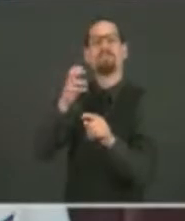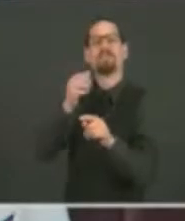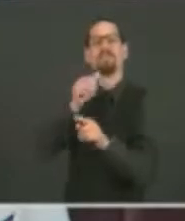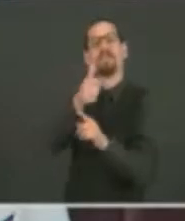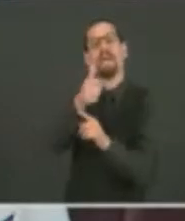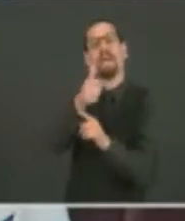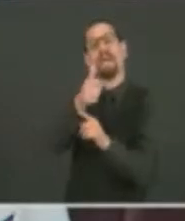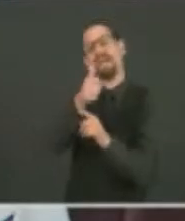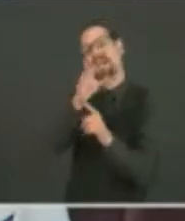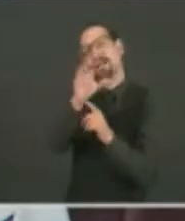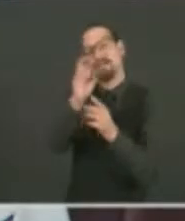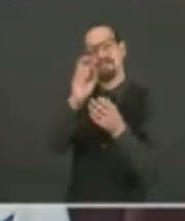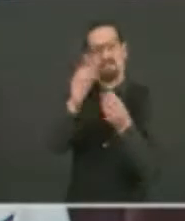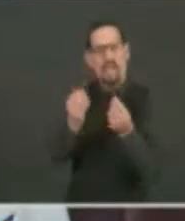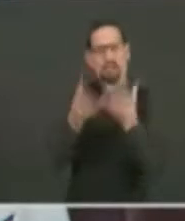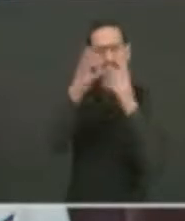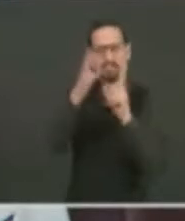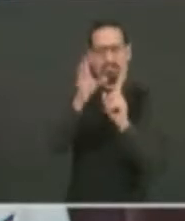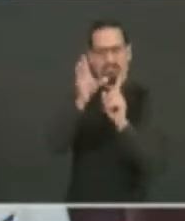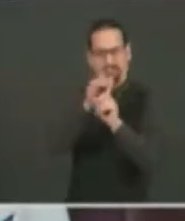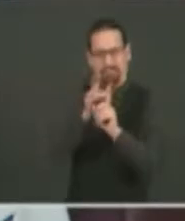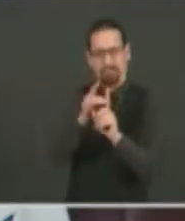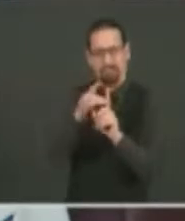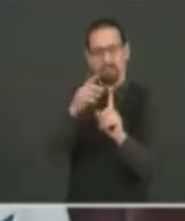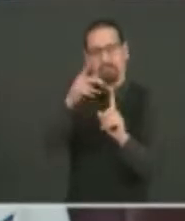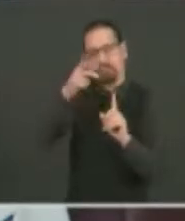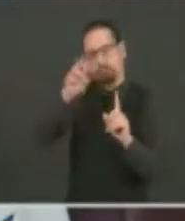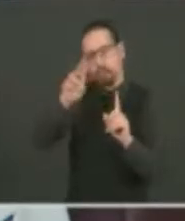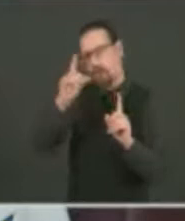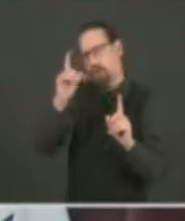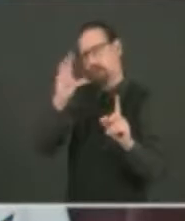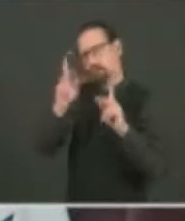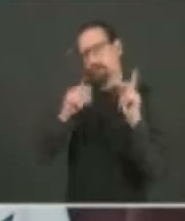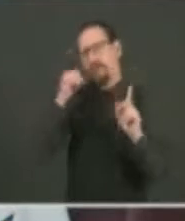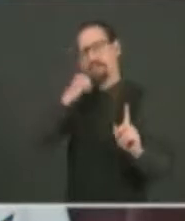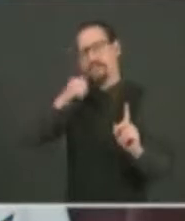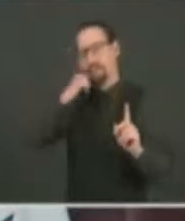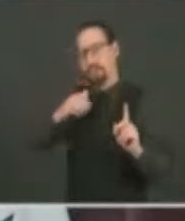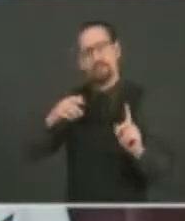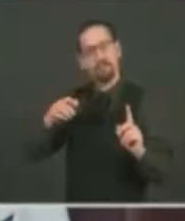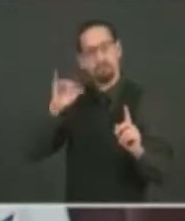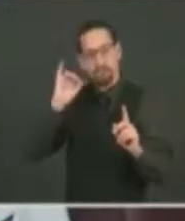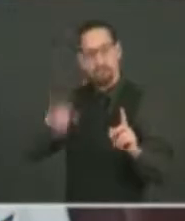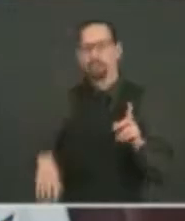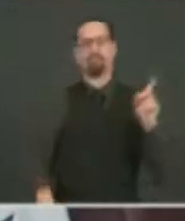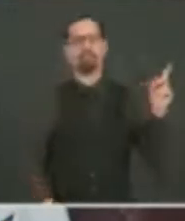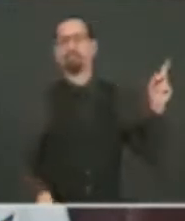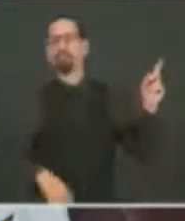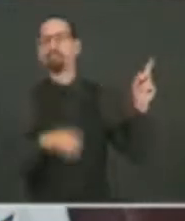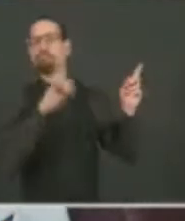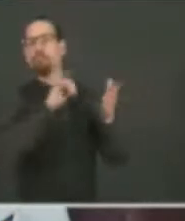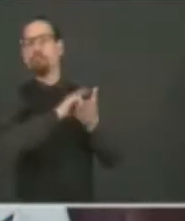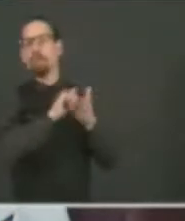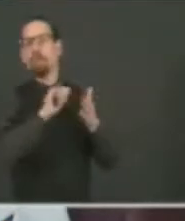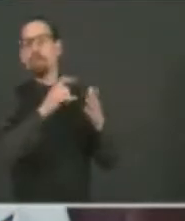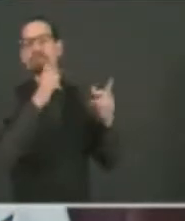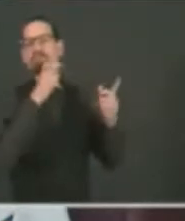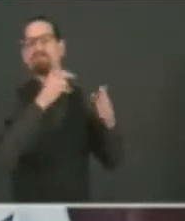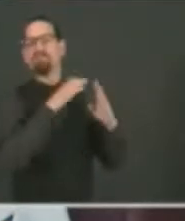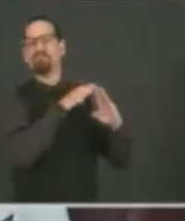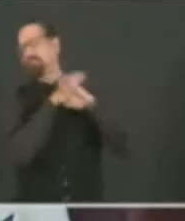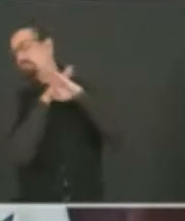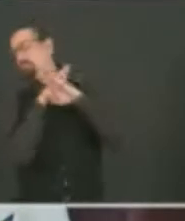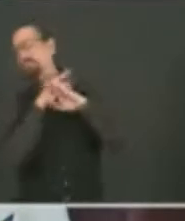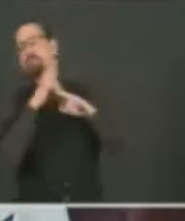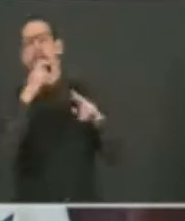applied by Connecticut and New York. So unfortunately, we're now on the travel restriction list